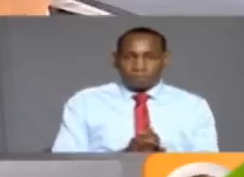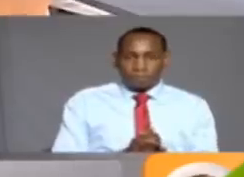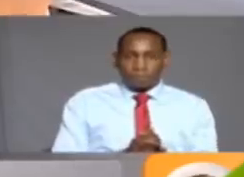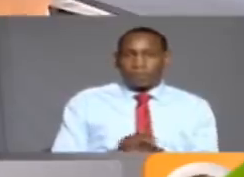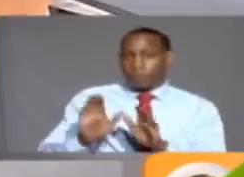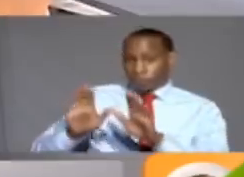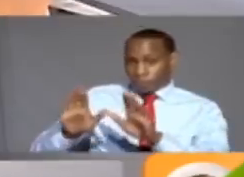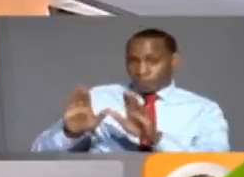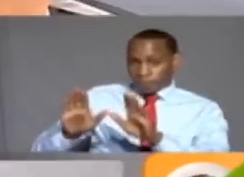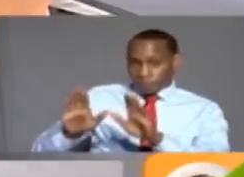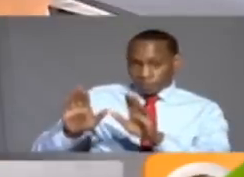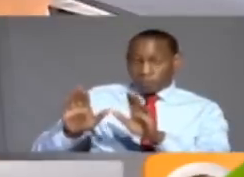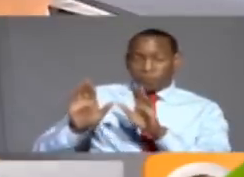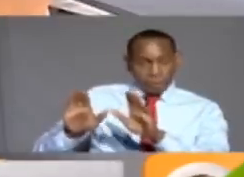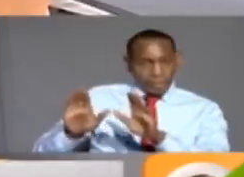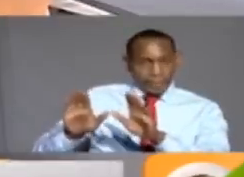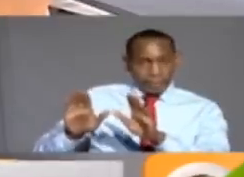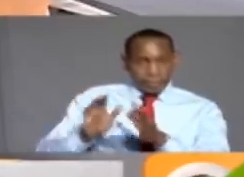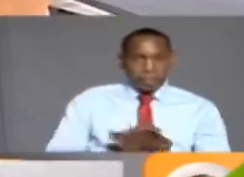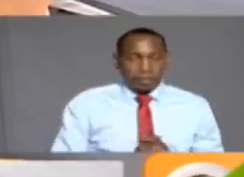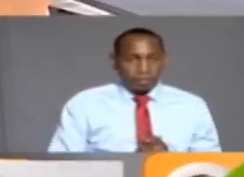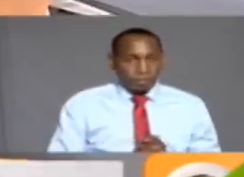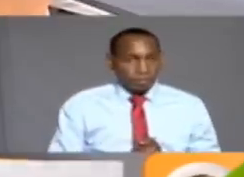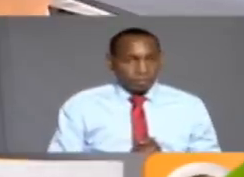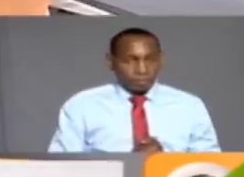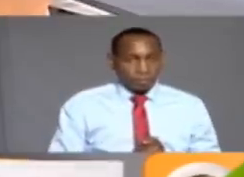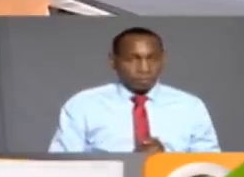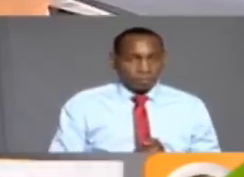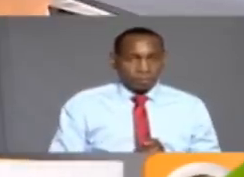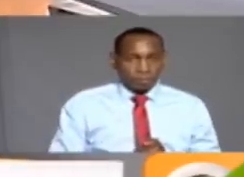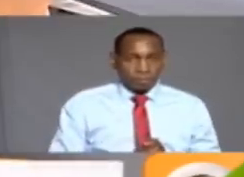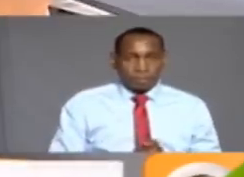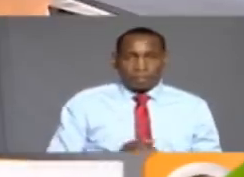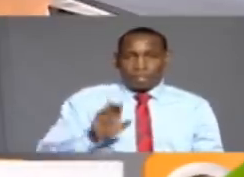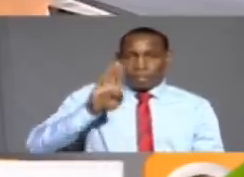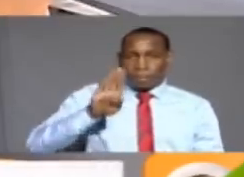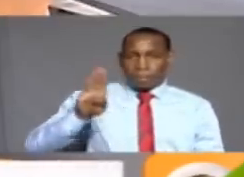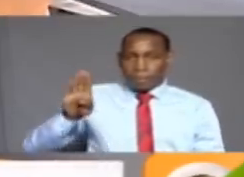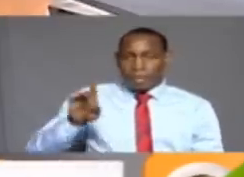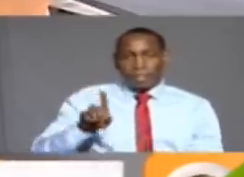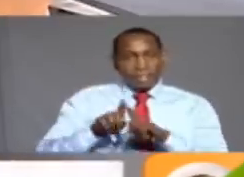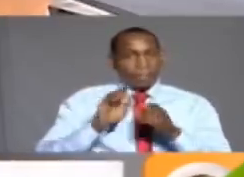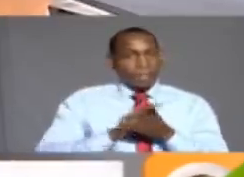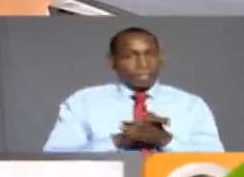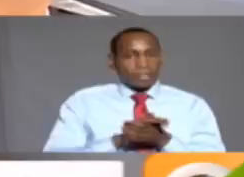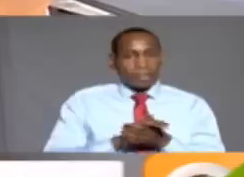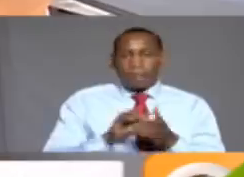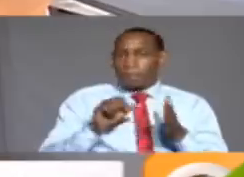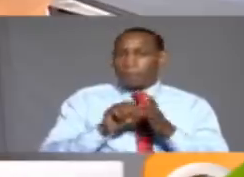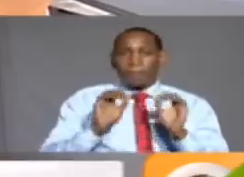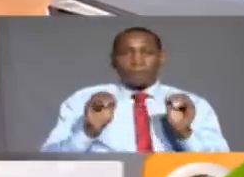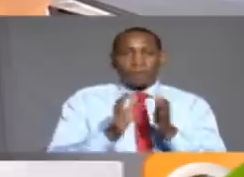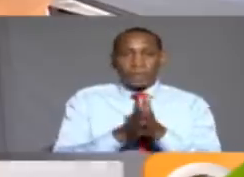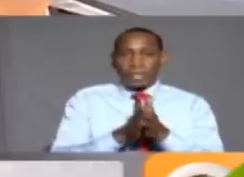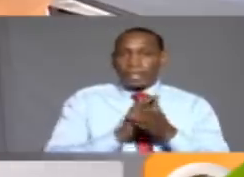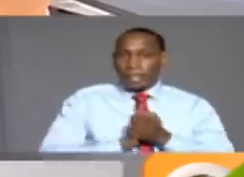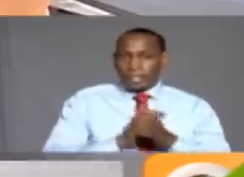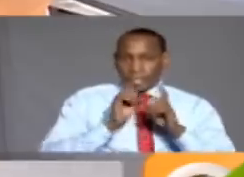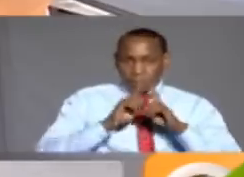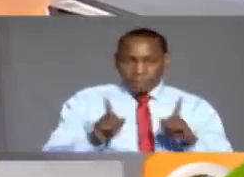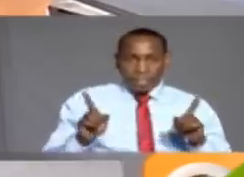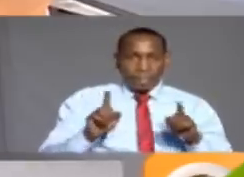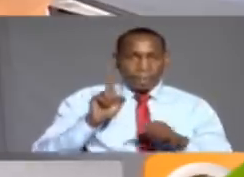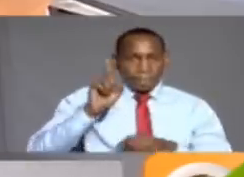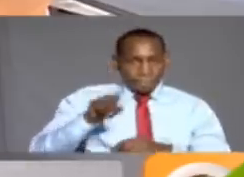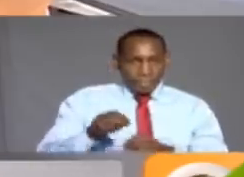my friend. Yeah, so BBI is hardship. Yeah. No, it is. If the BBI is a hardship, there's nothing wrong with the hardship. But we need to clean